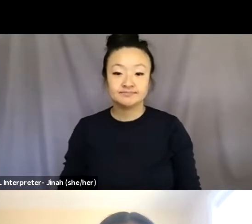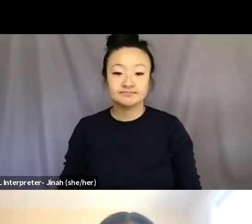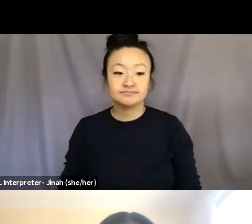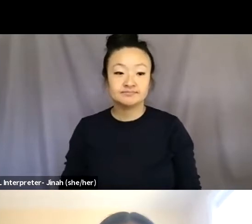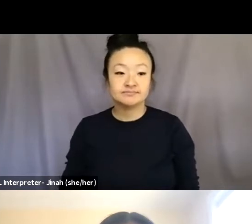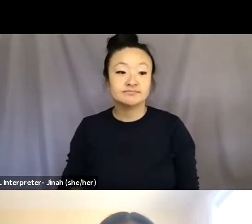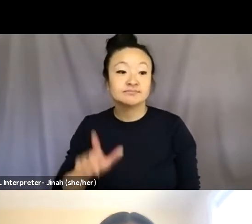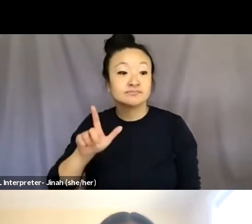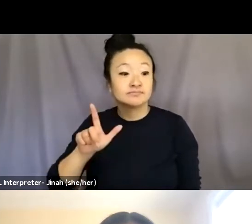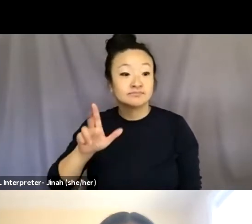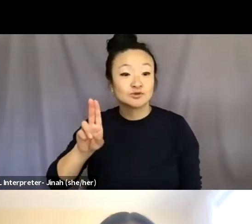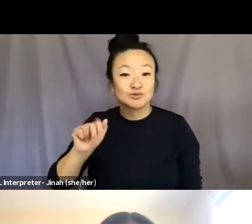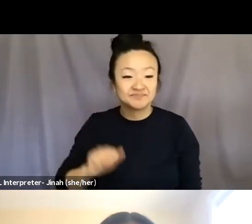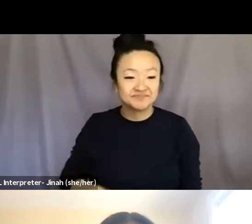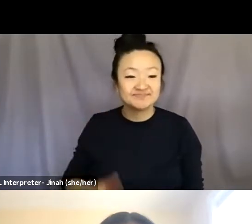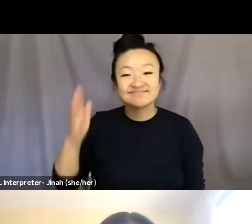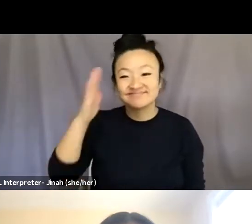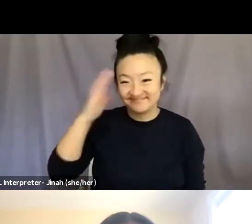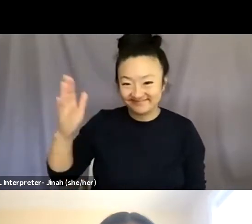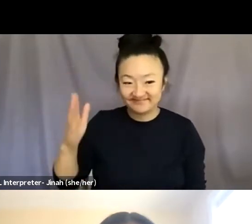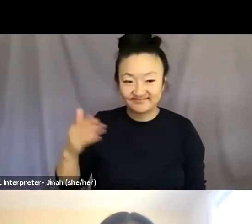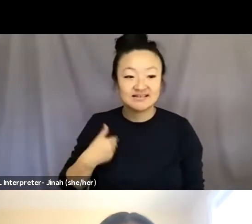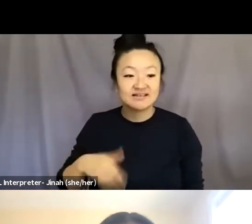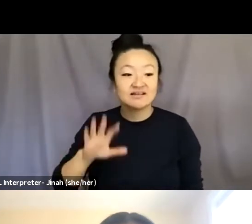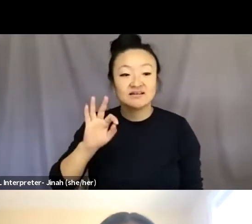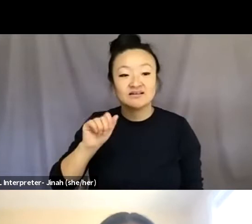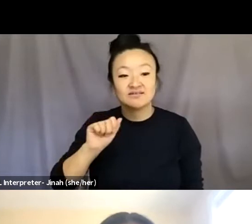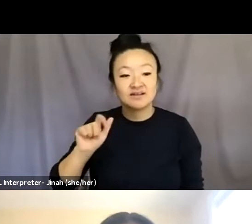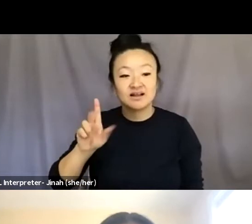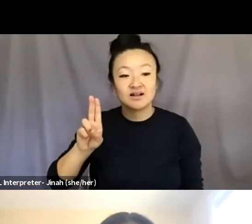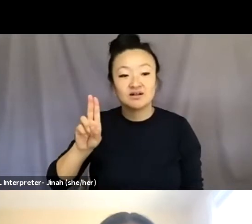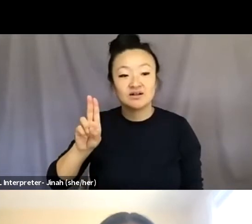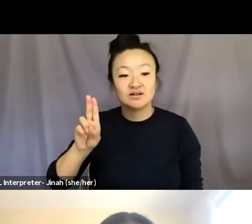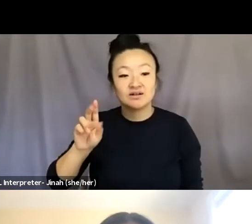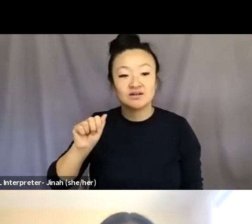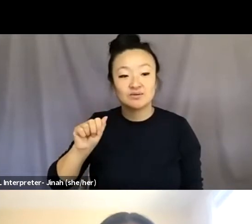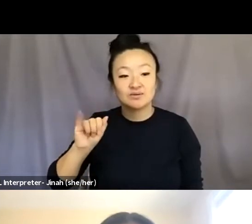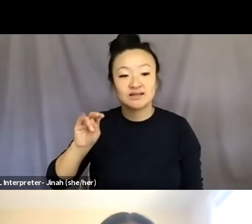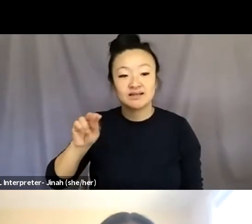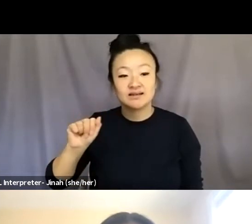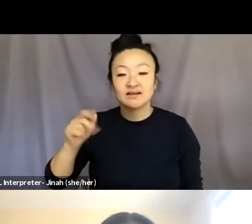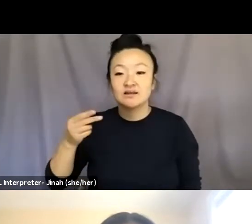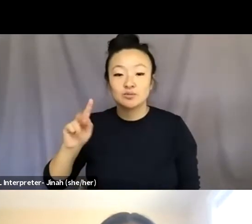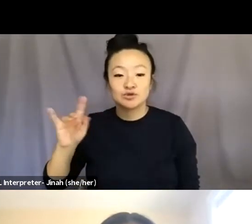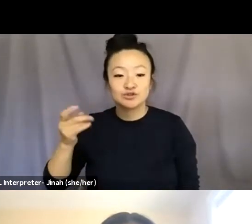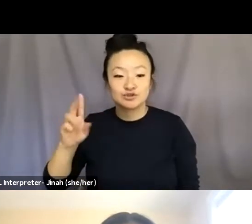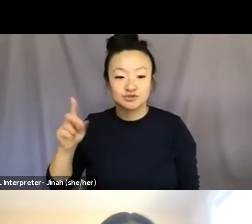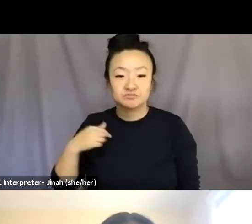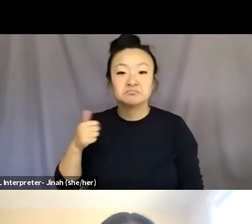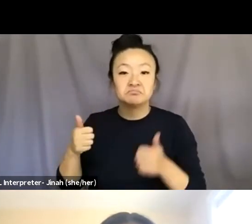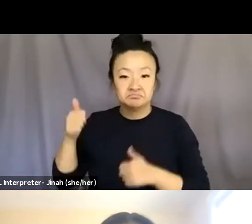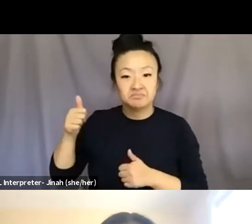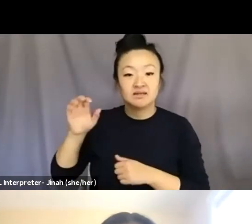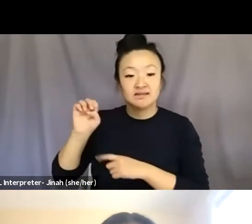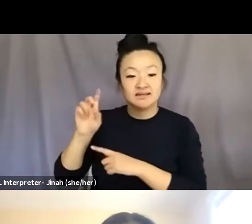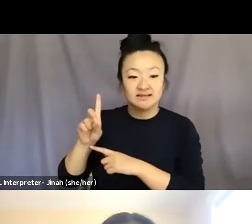Lua? Yes. Hi, I am Falwena Pritchard. I'm the Executive Director of